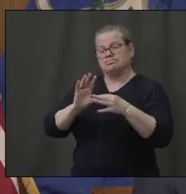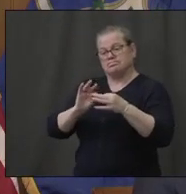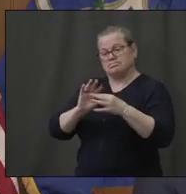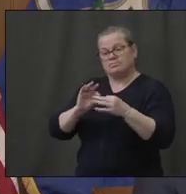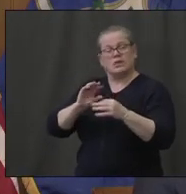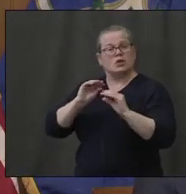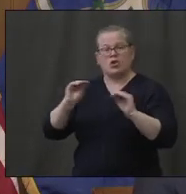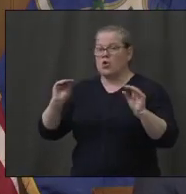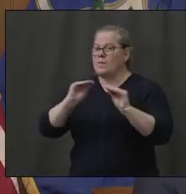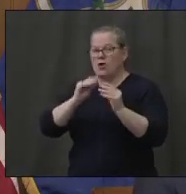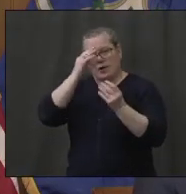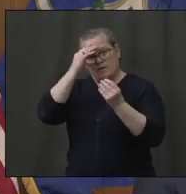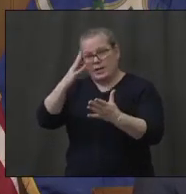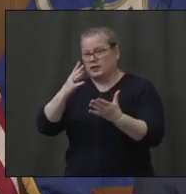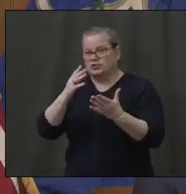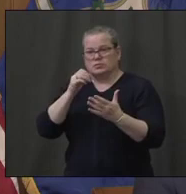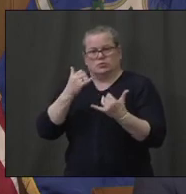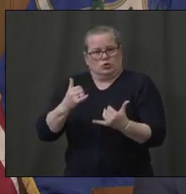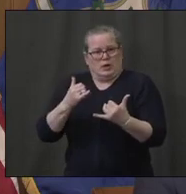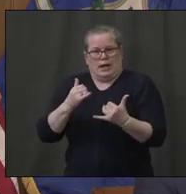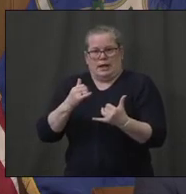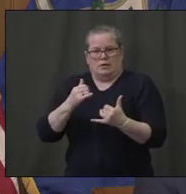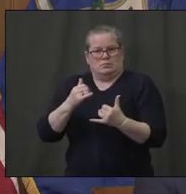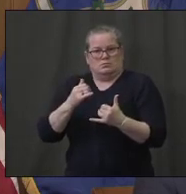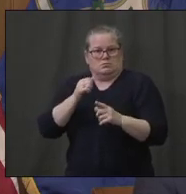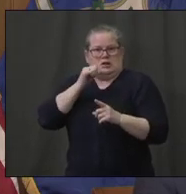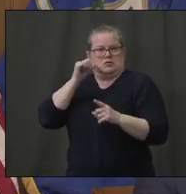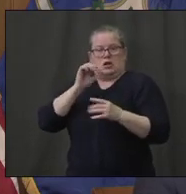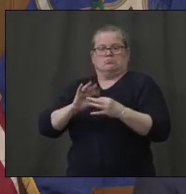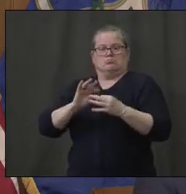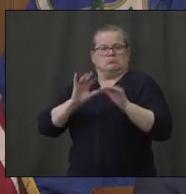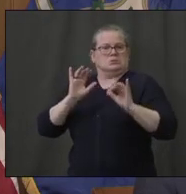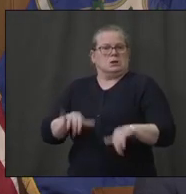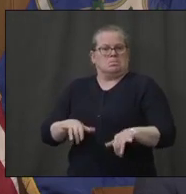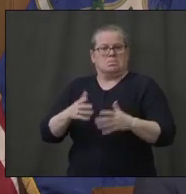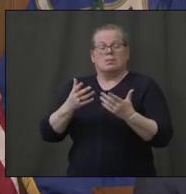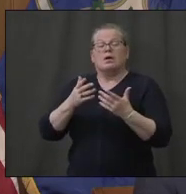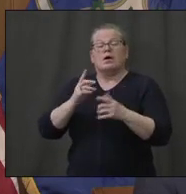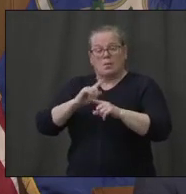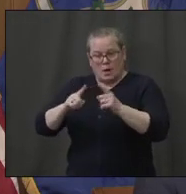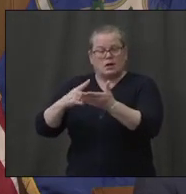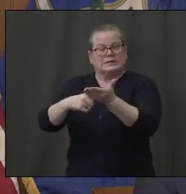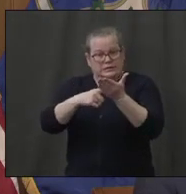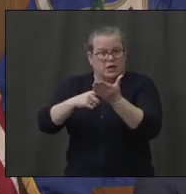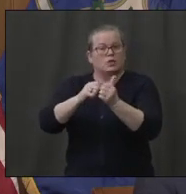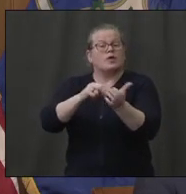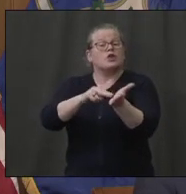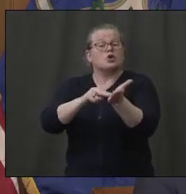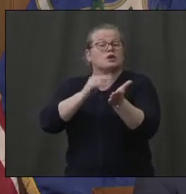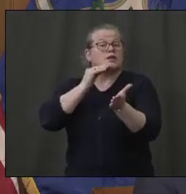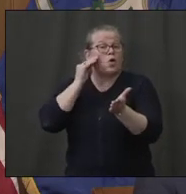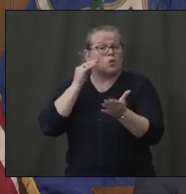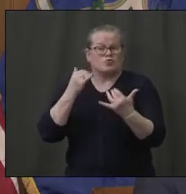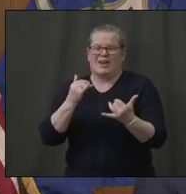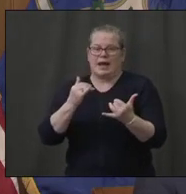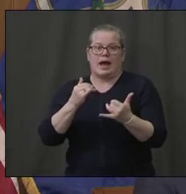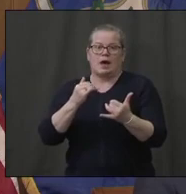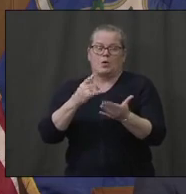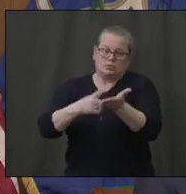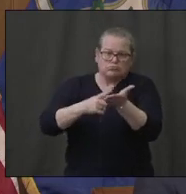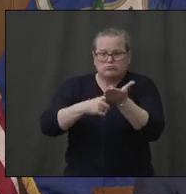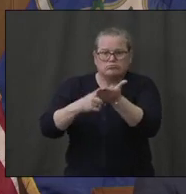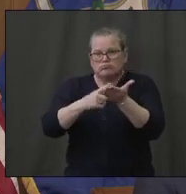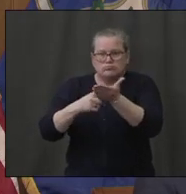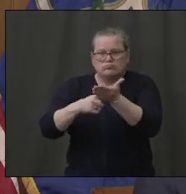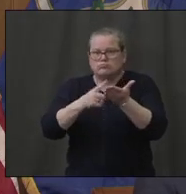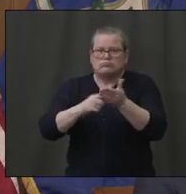of what you shared, Chris, to share today, but suffice it to say that the discussions with the operators are going on around the clock right now, and we're